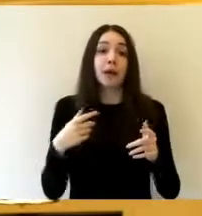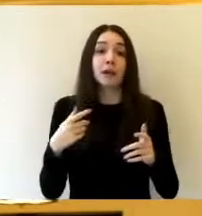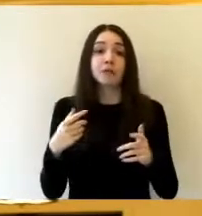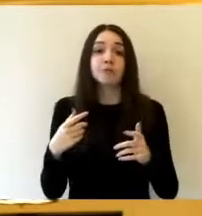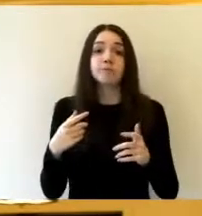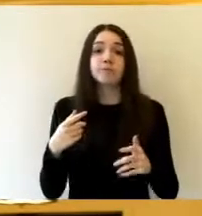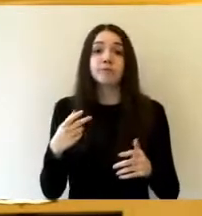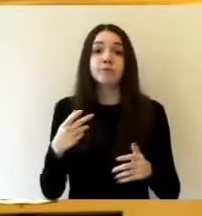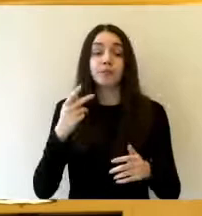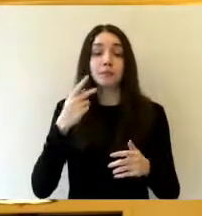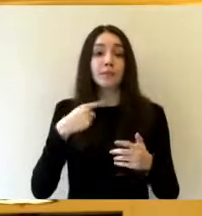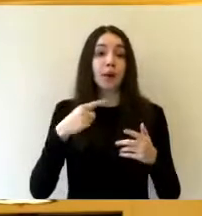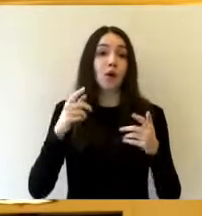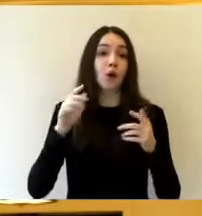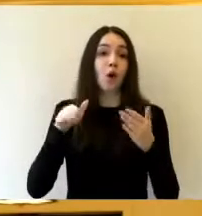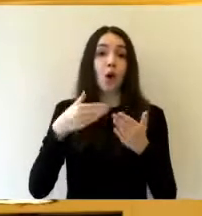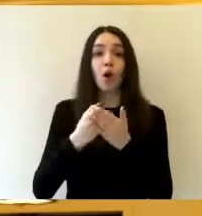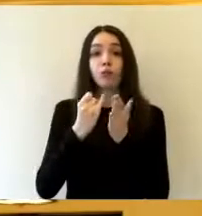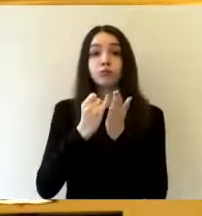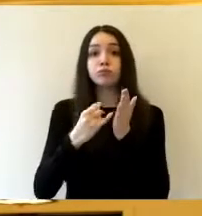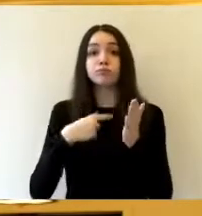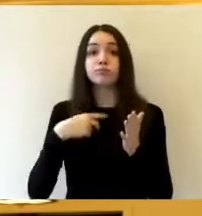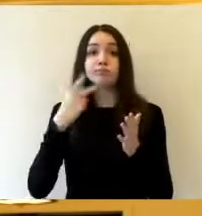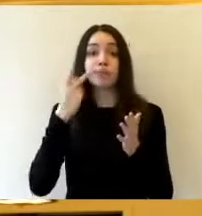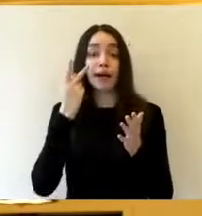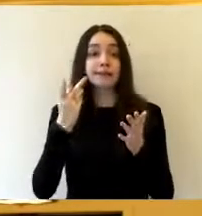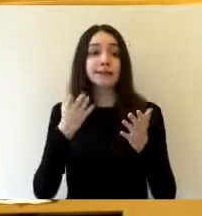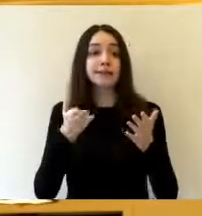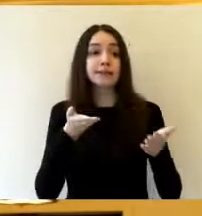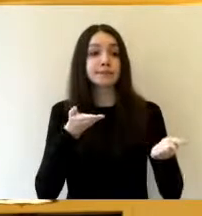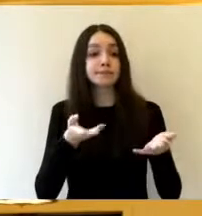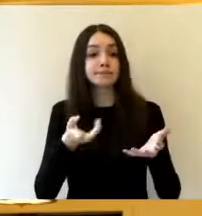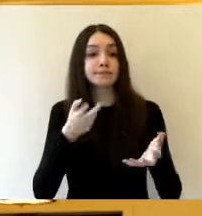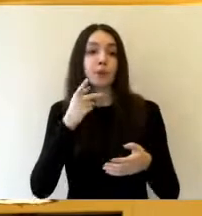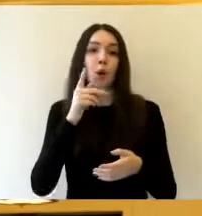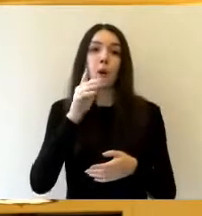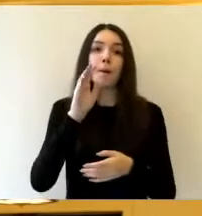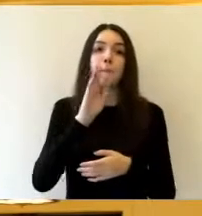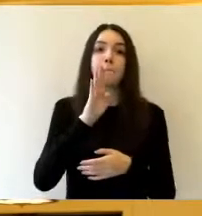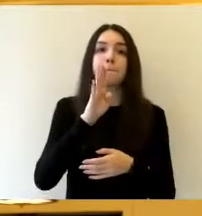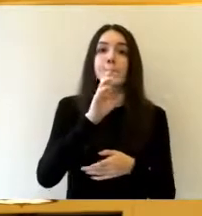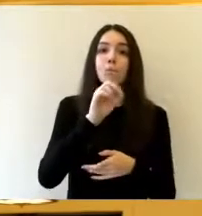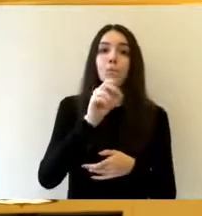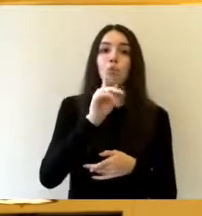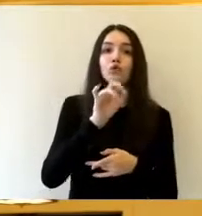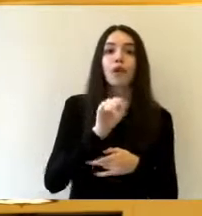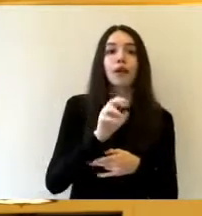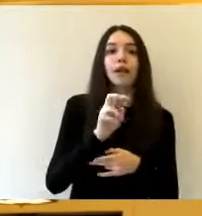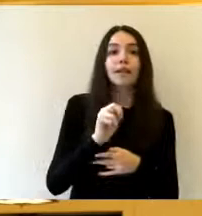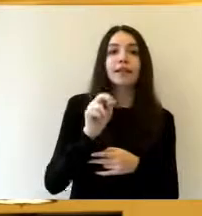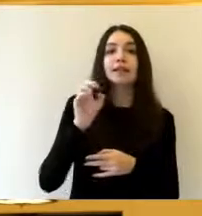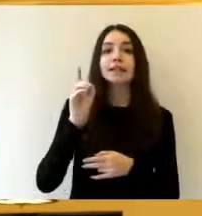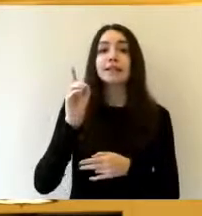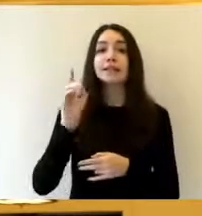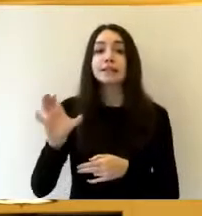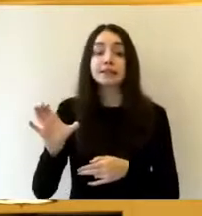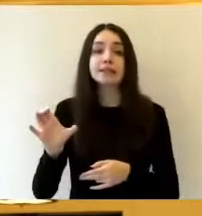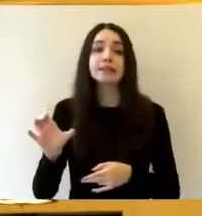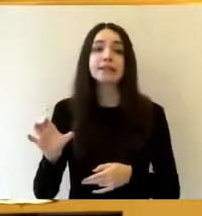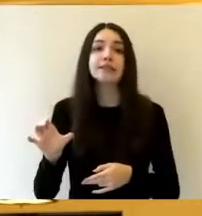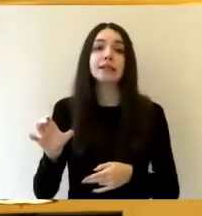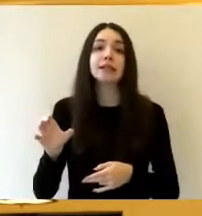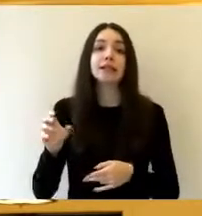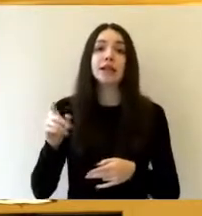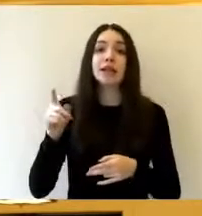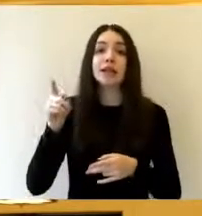person, in museums in Brooklyn and in DC. And those pieces, the ones that he did under scale, were the ones that resonated with me